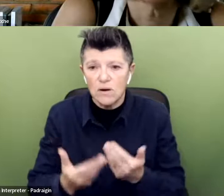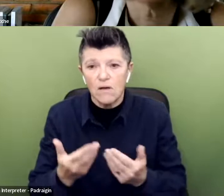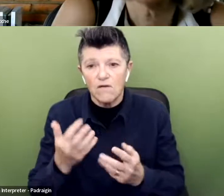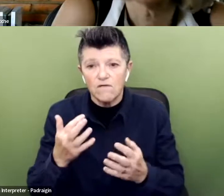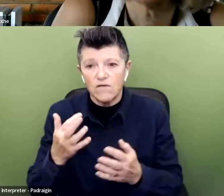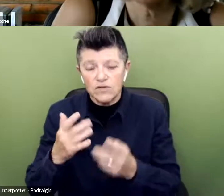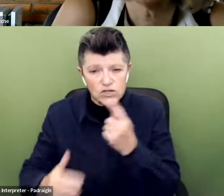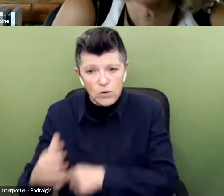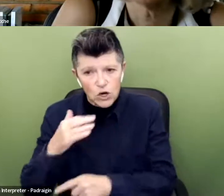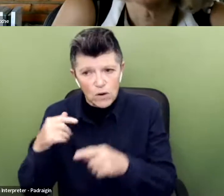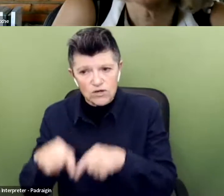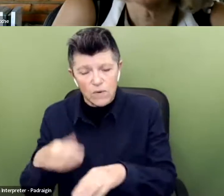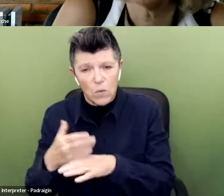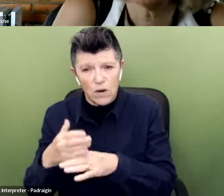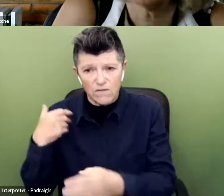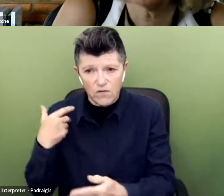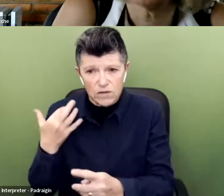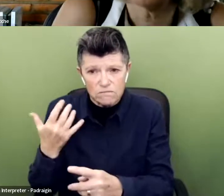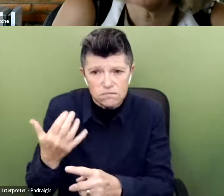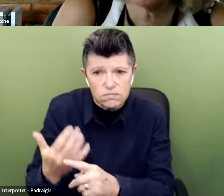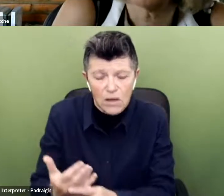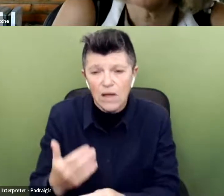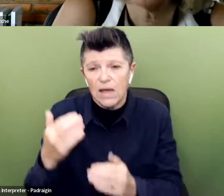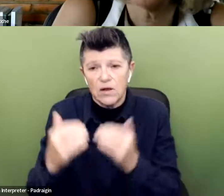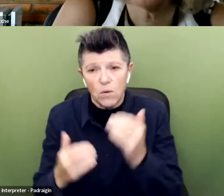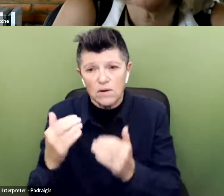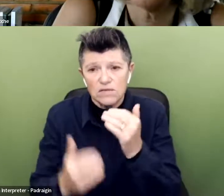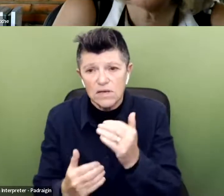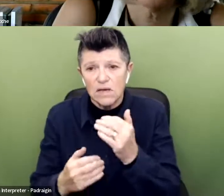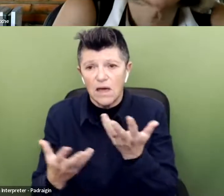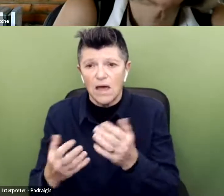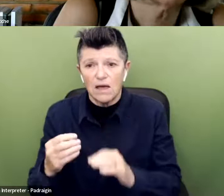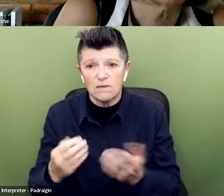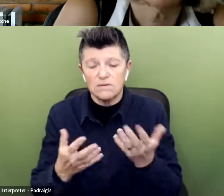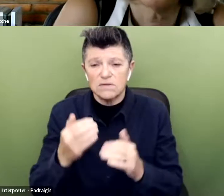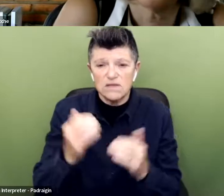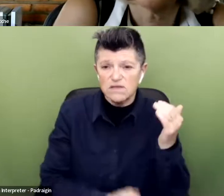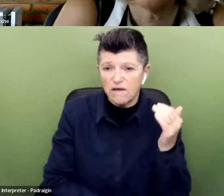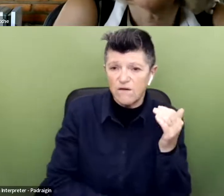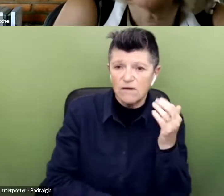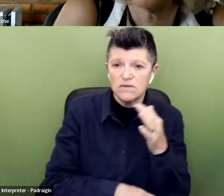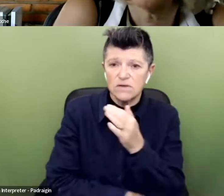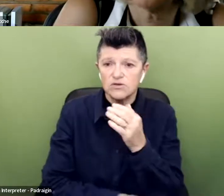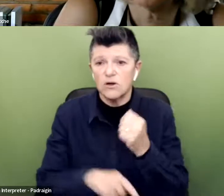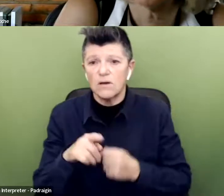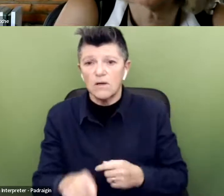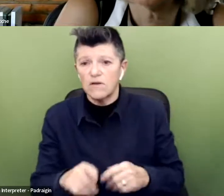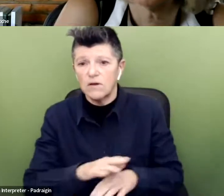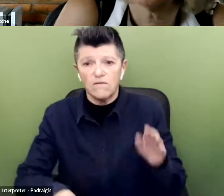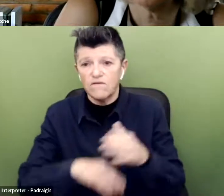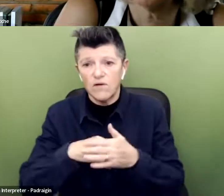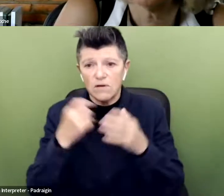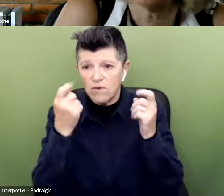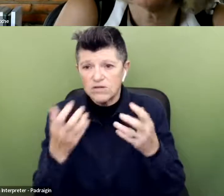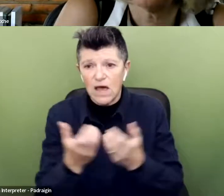been working for years on inequality or disadvantage and having people overcome this kind of they don't completely realize how the digital